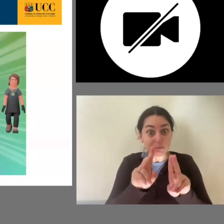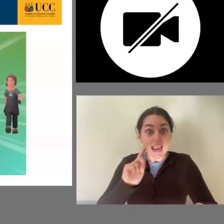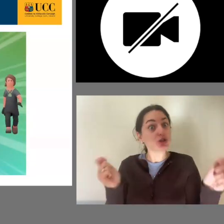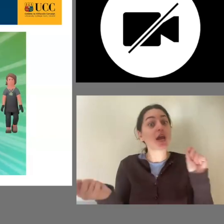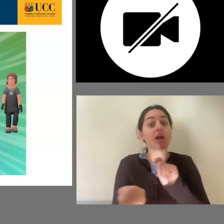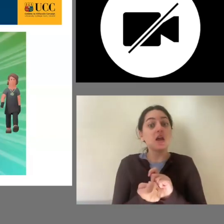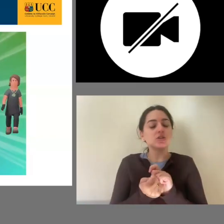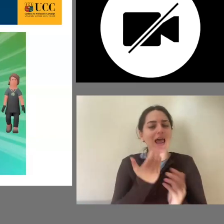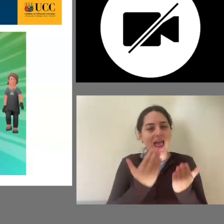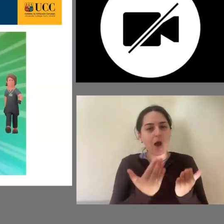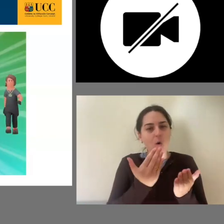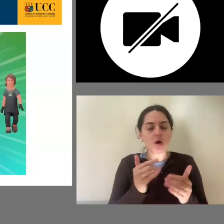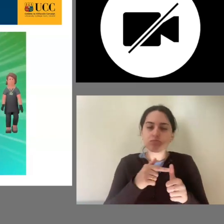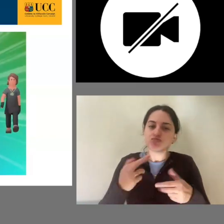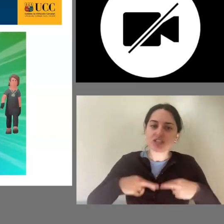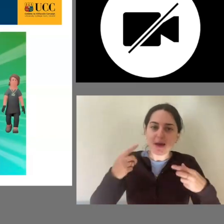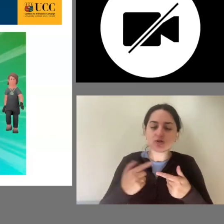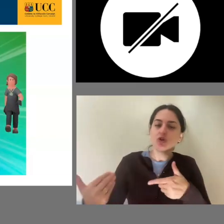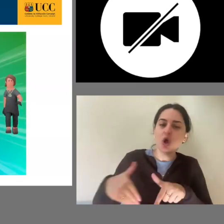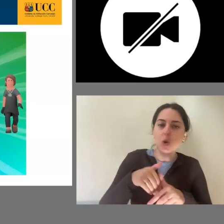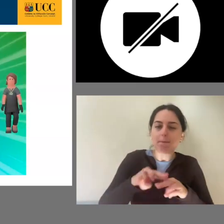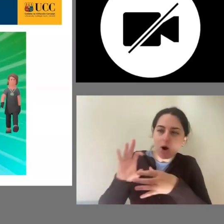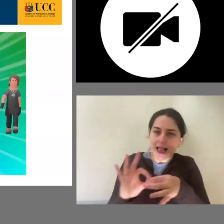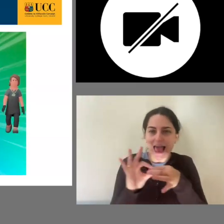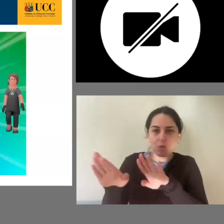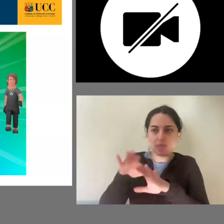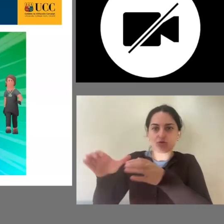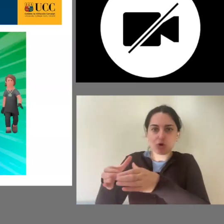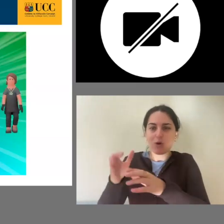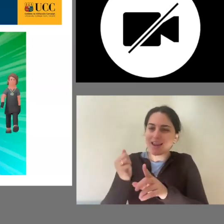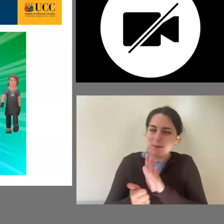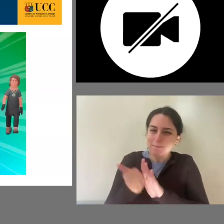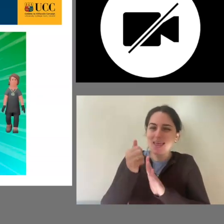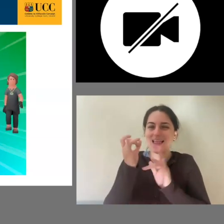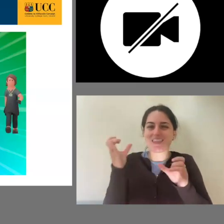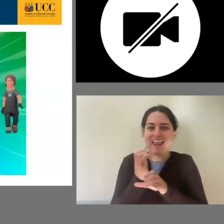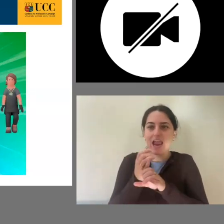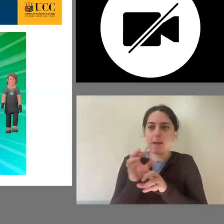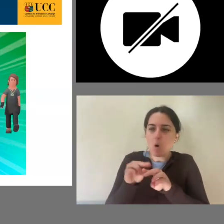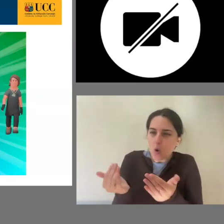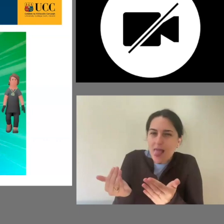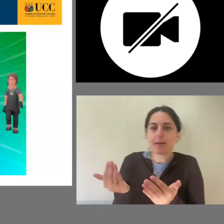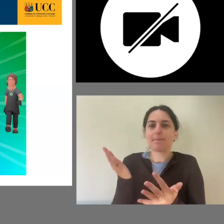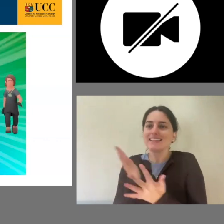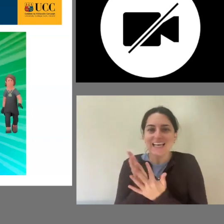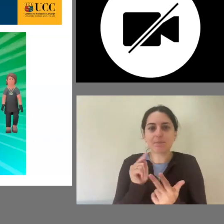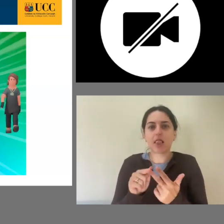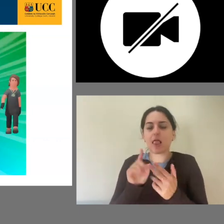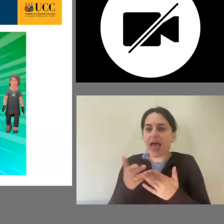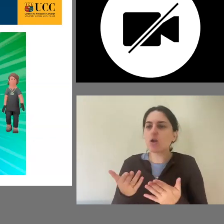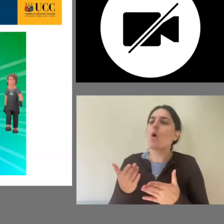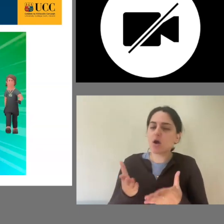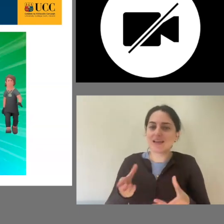With respect, inclusion, and collaboration, we can build healthcare that is welcoming, accessible, and affirming for